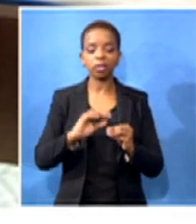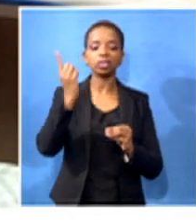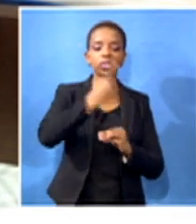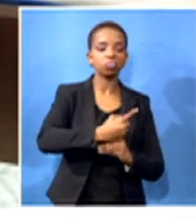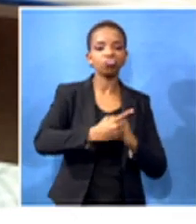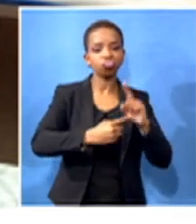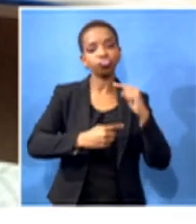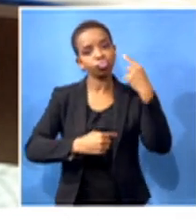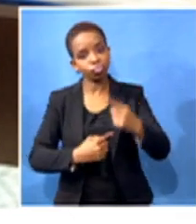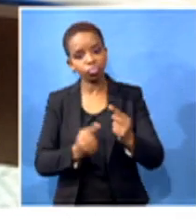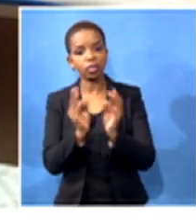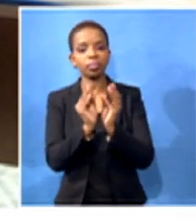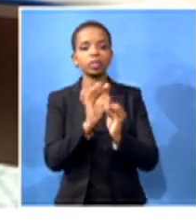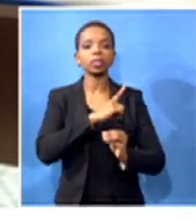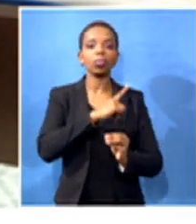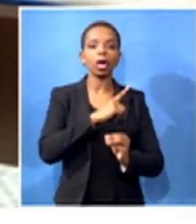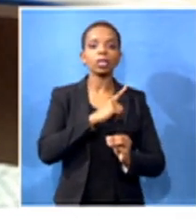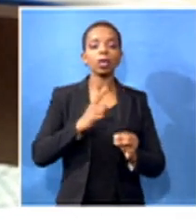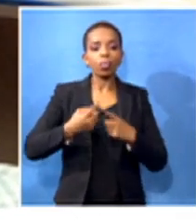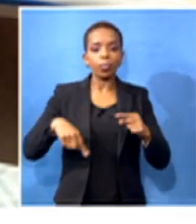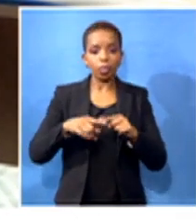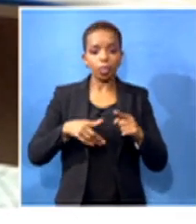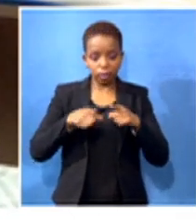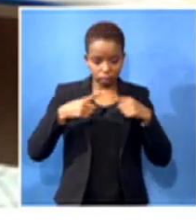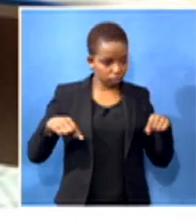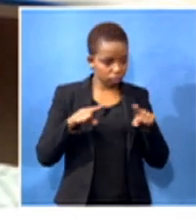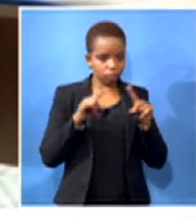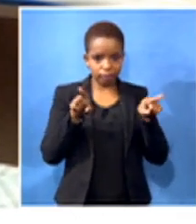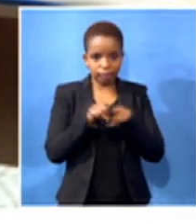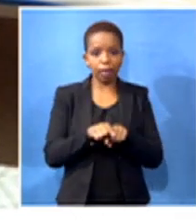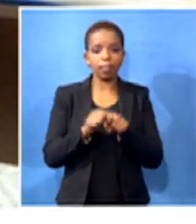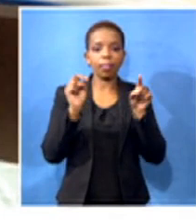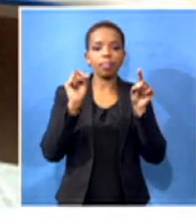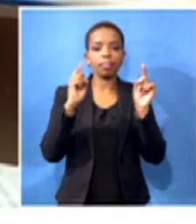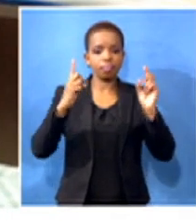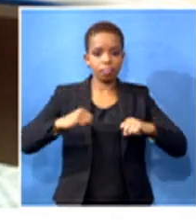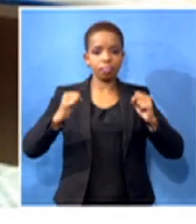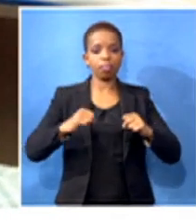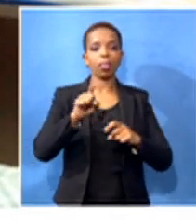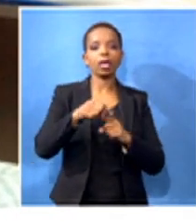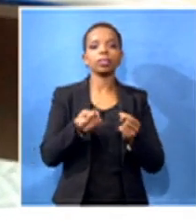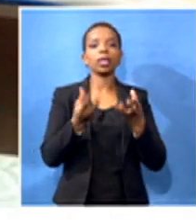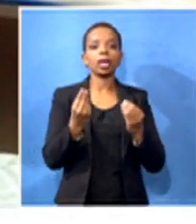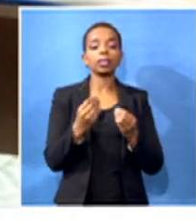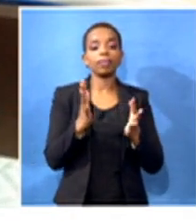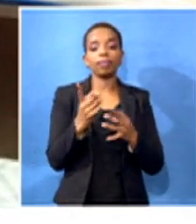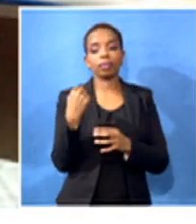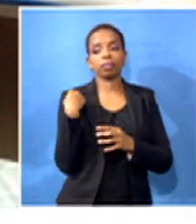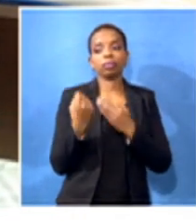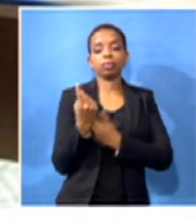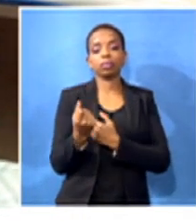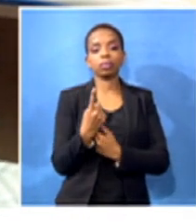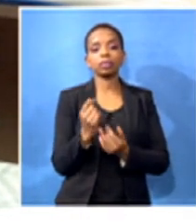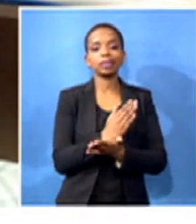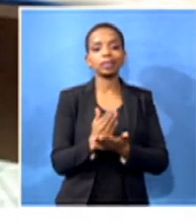other on board. We had our last meeting was yesterday, and there were issues that they were raising for our immediate intervention. Insofar